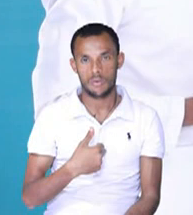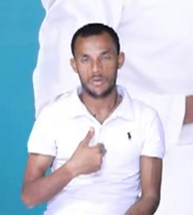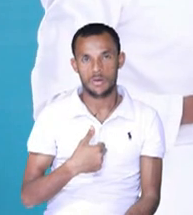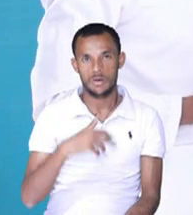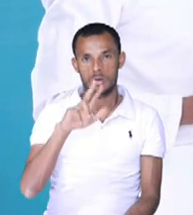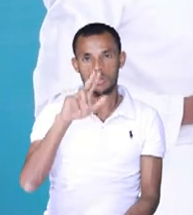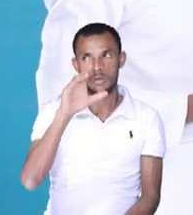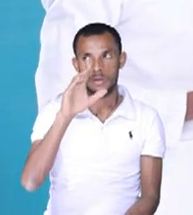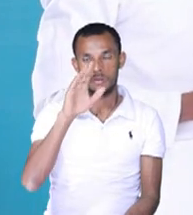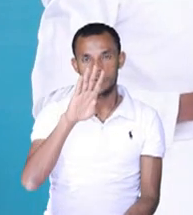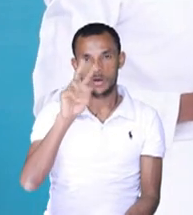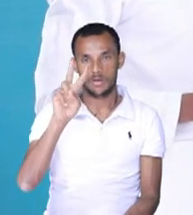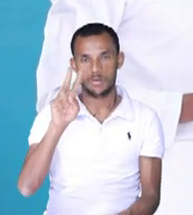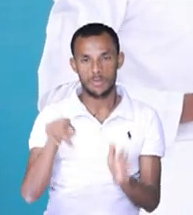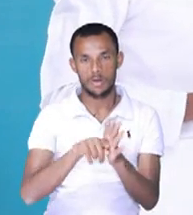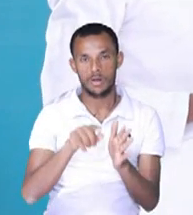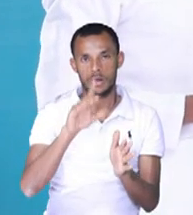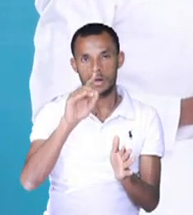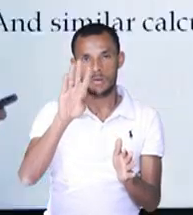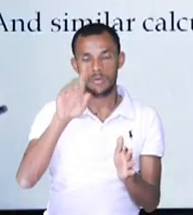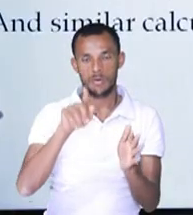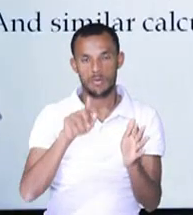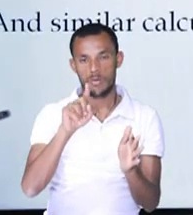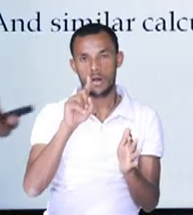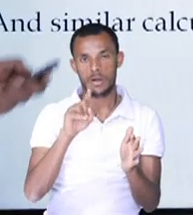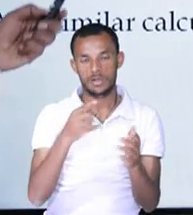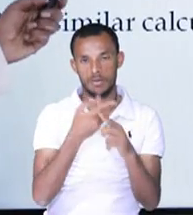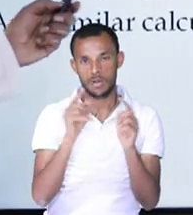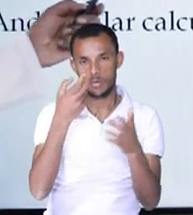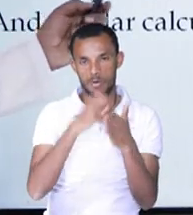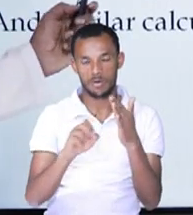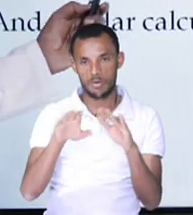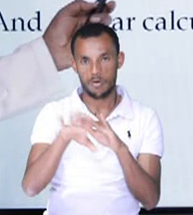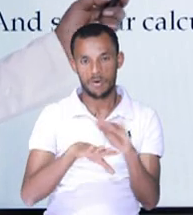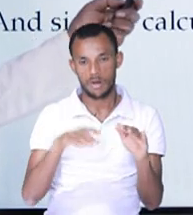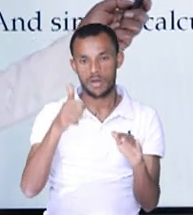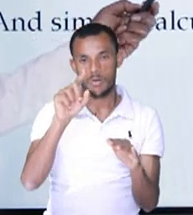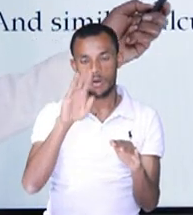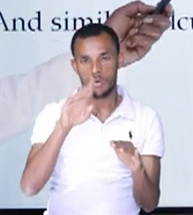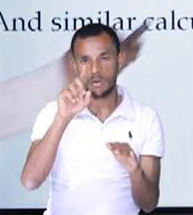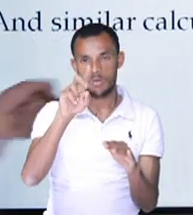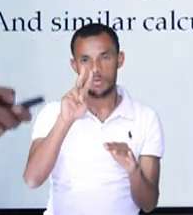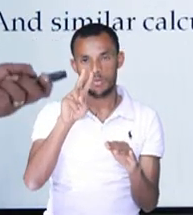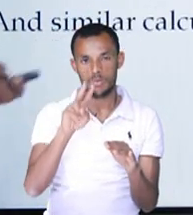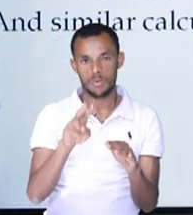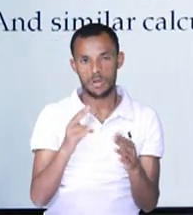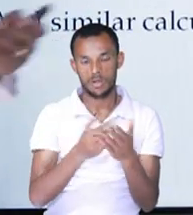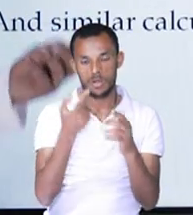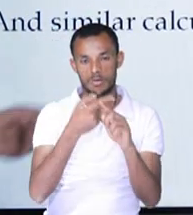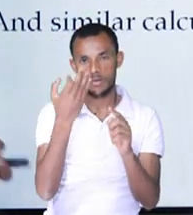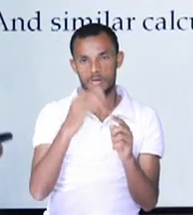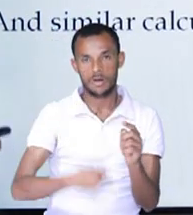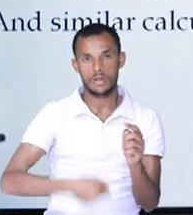C D2 B2 minus D B1, it is the difference of products over A1 B2 minus A2 B1. It is a difference